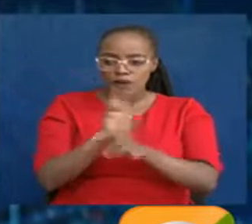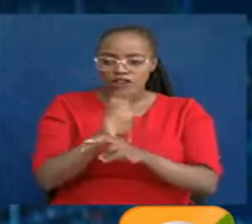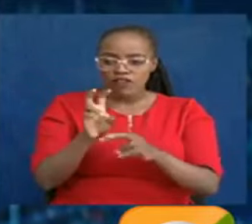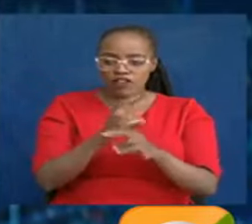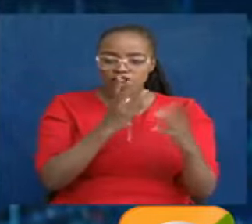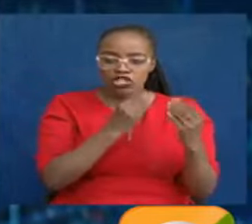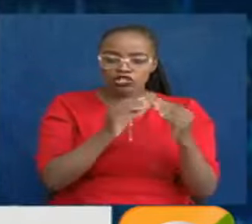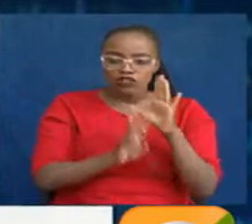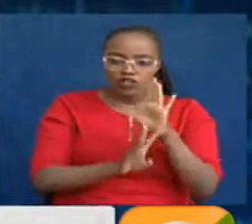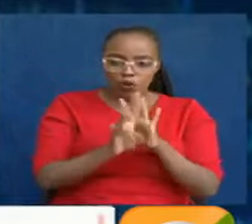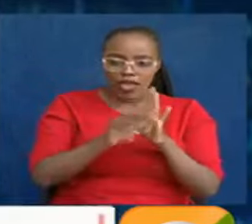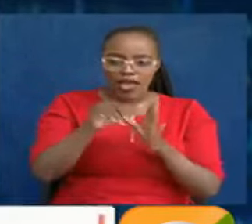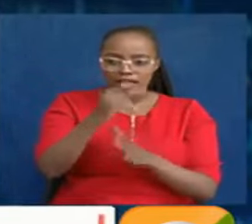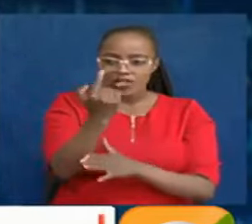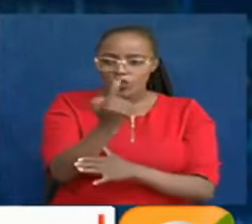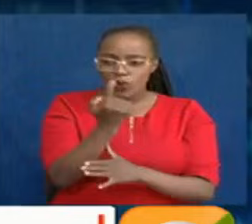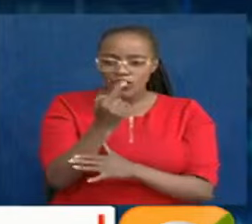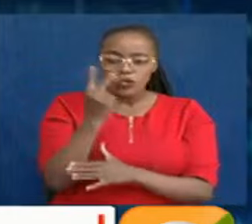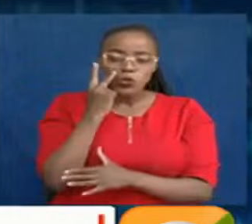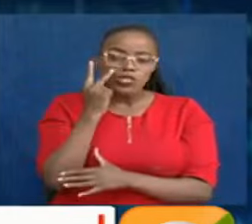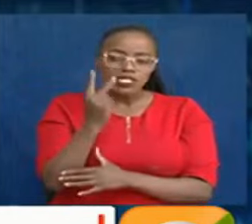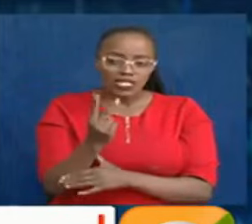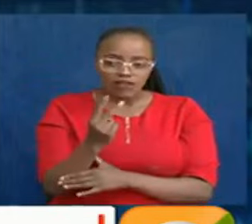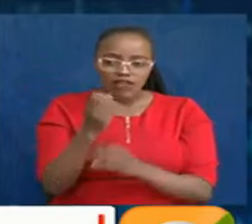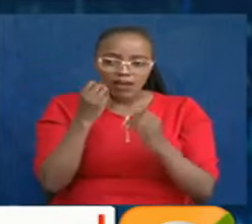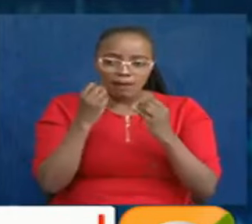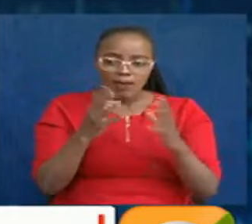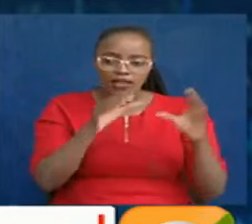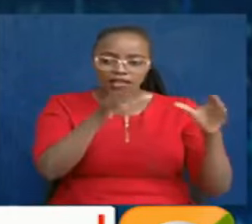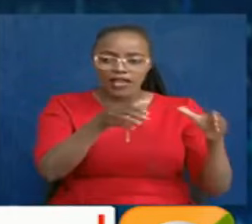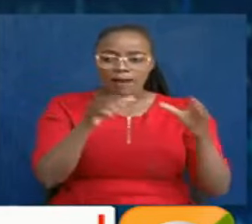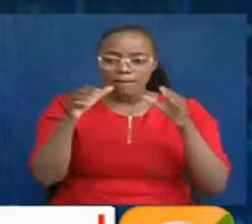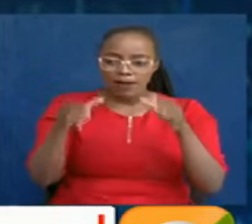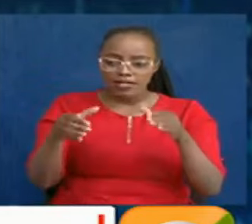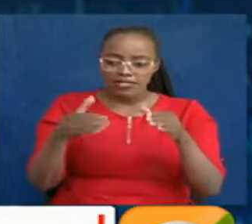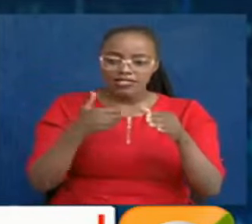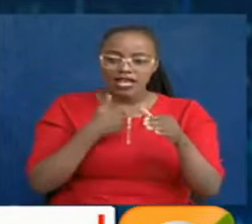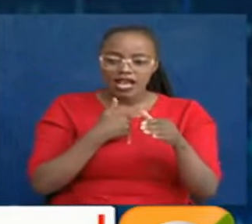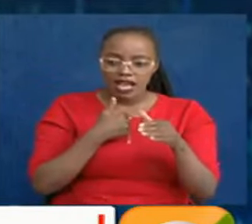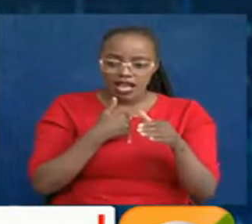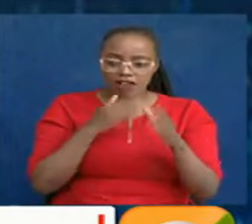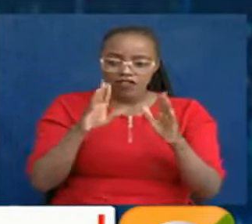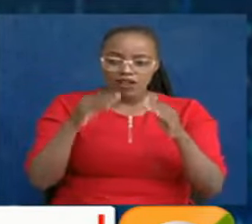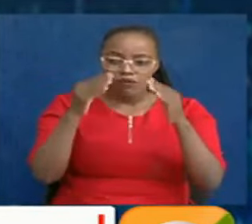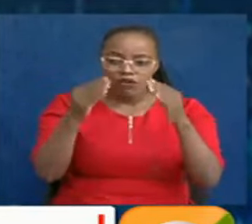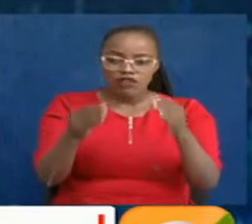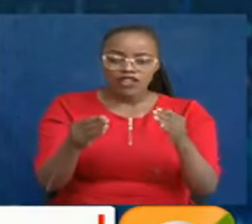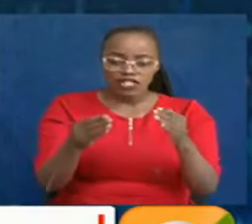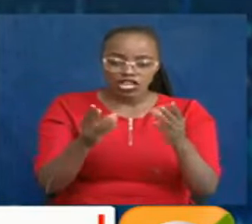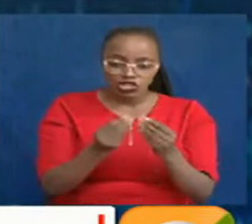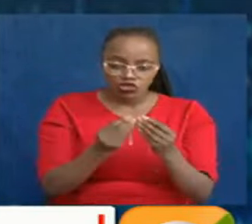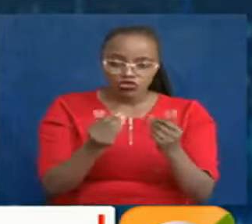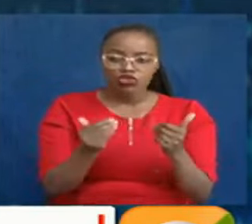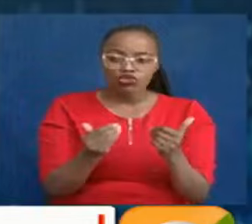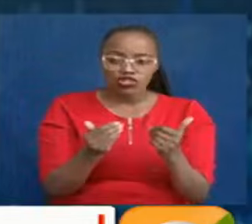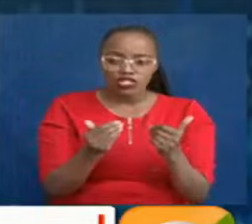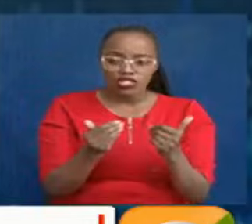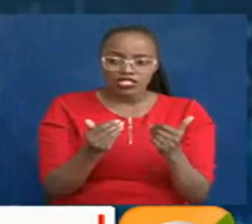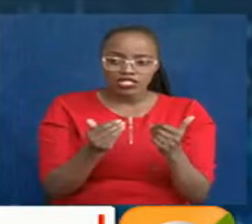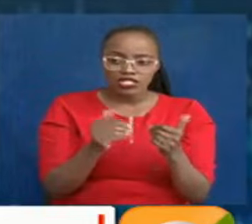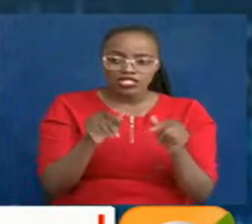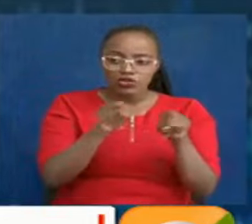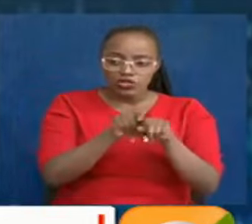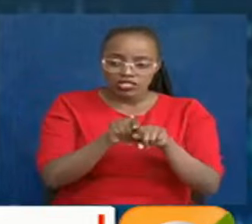Software sector alone, we can see many companies already providing solutions to